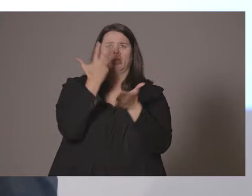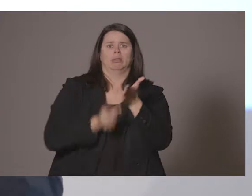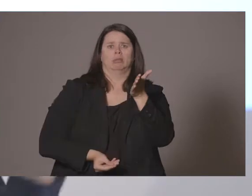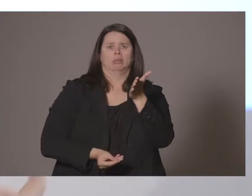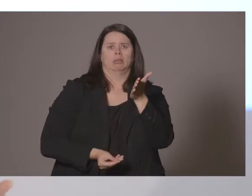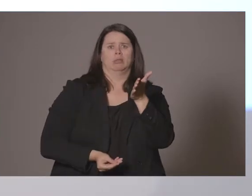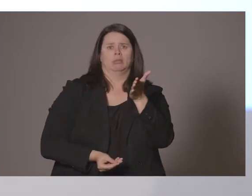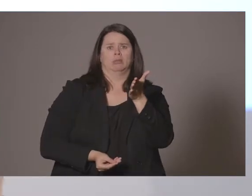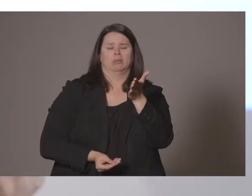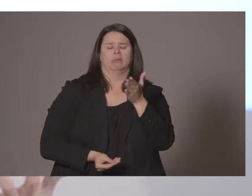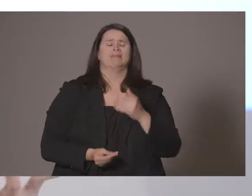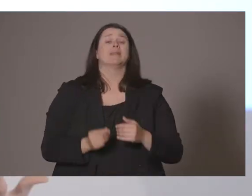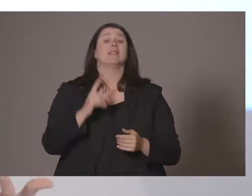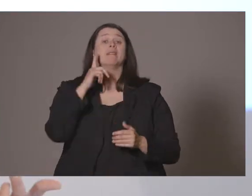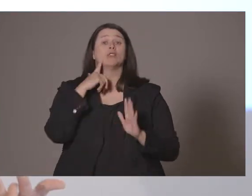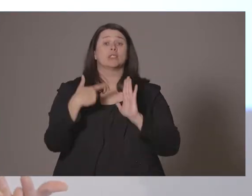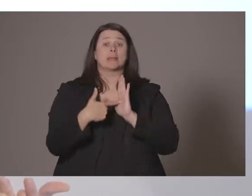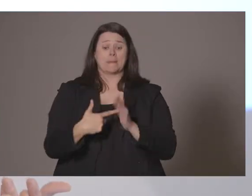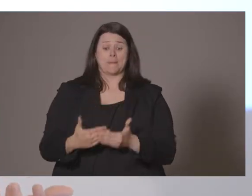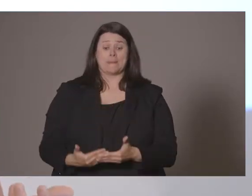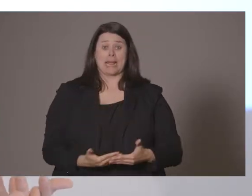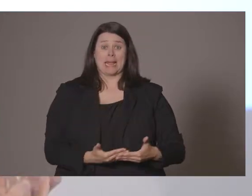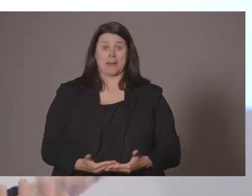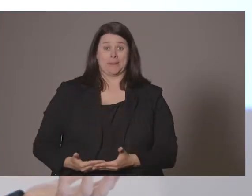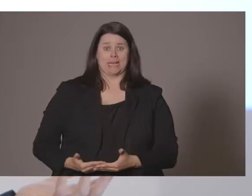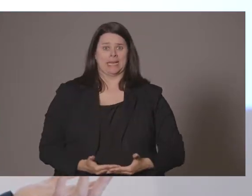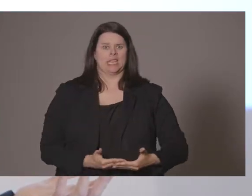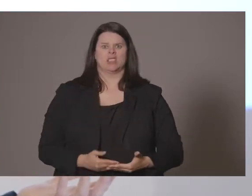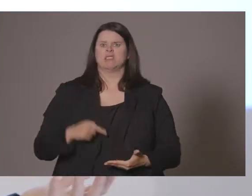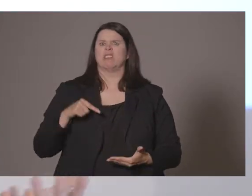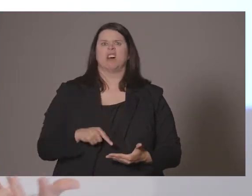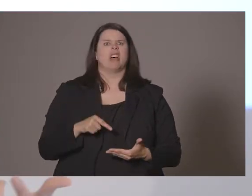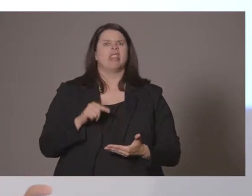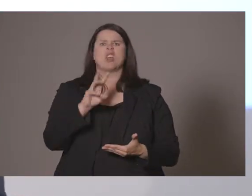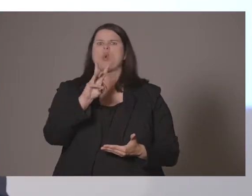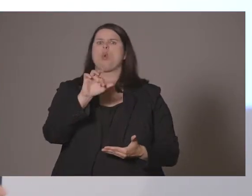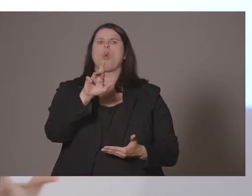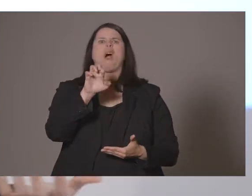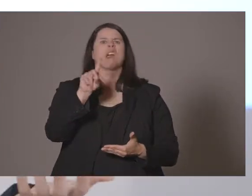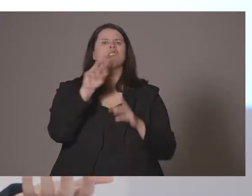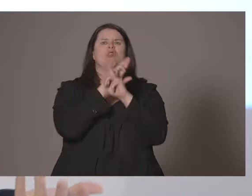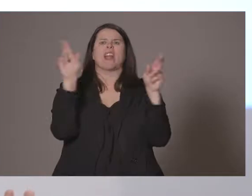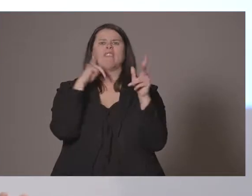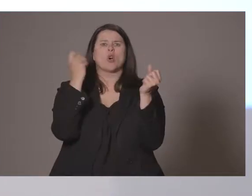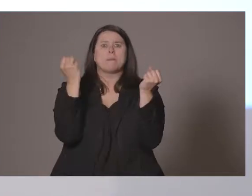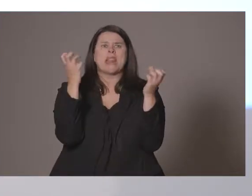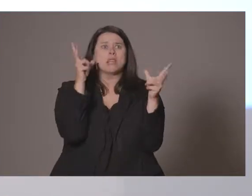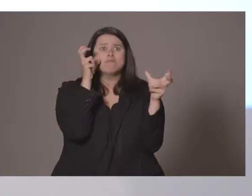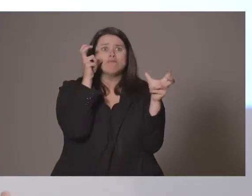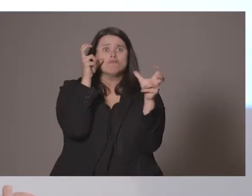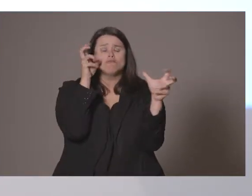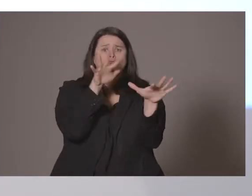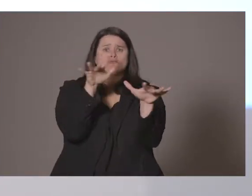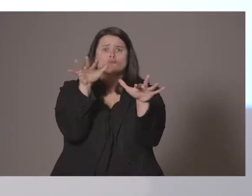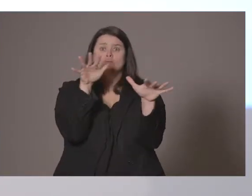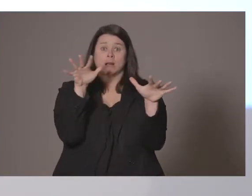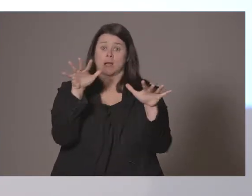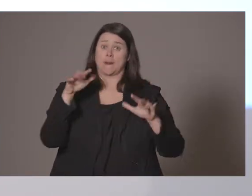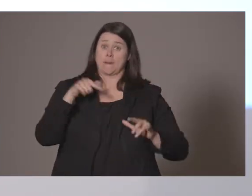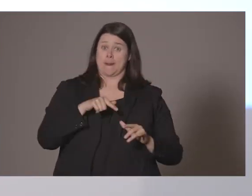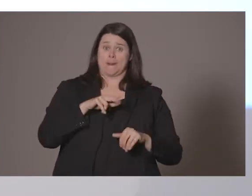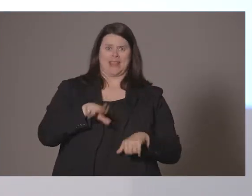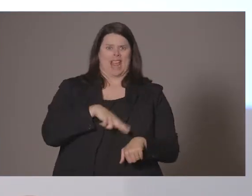most little babies are inherently wired for a lot of different things. One of the things is that we're pretty inherently wired for